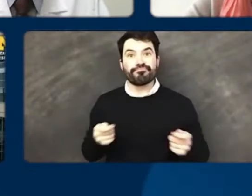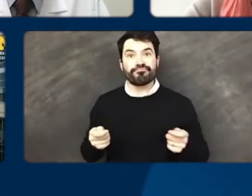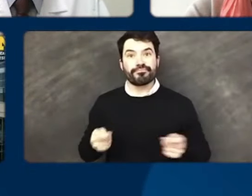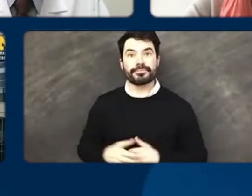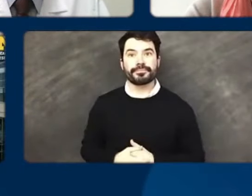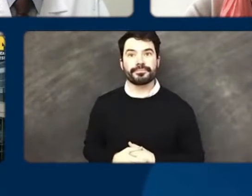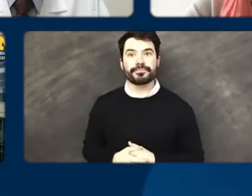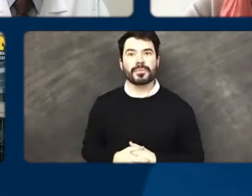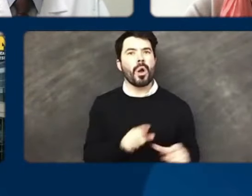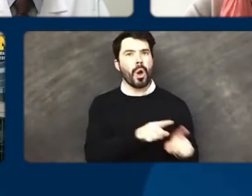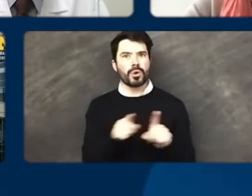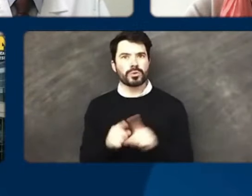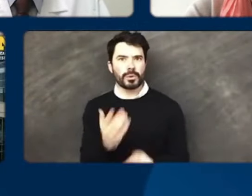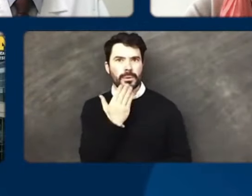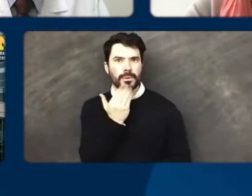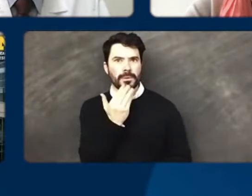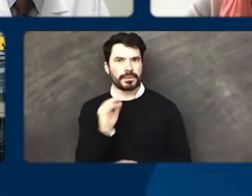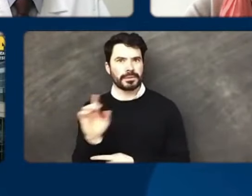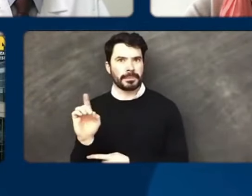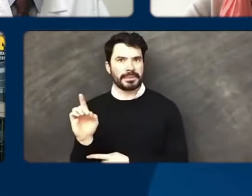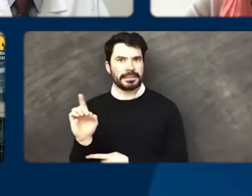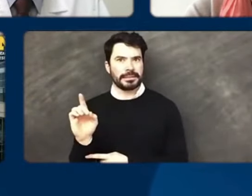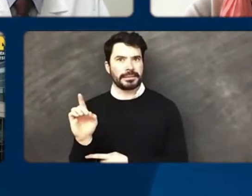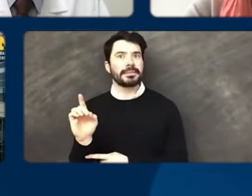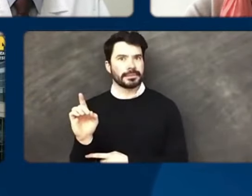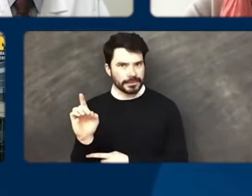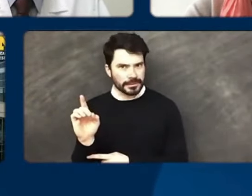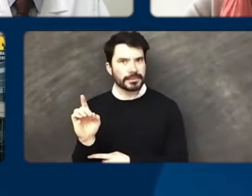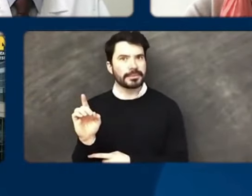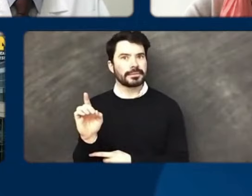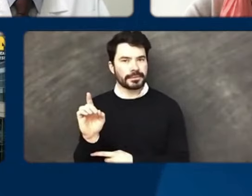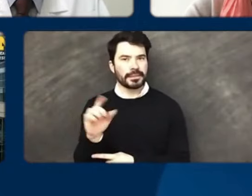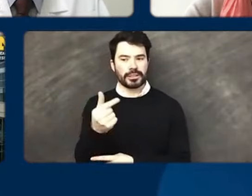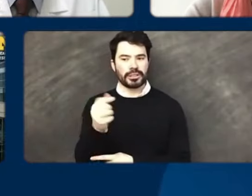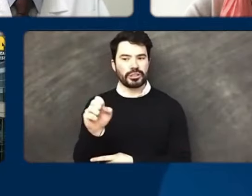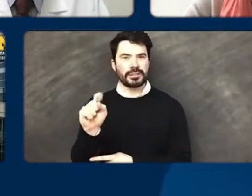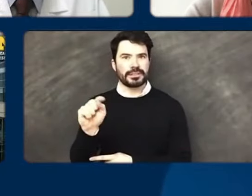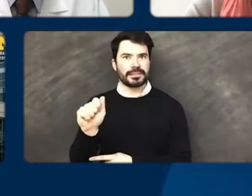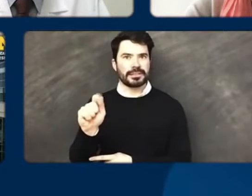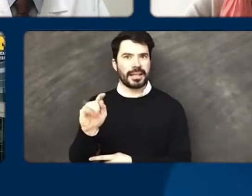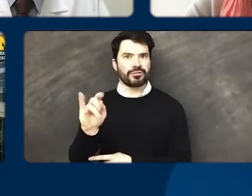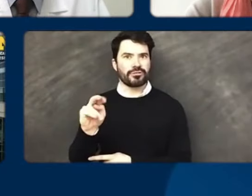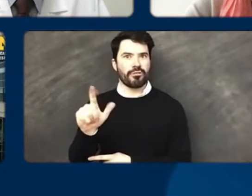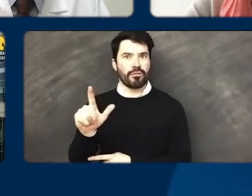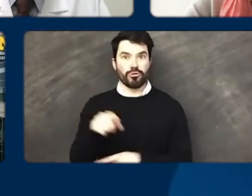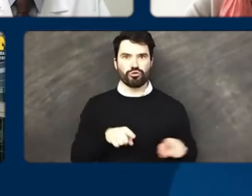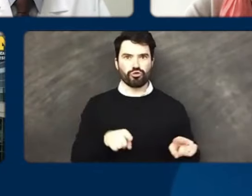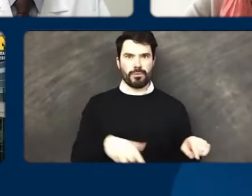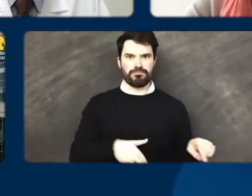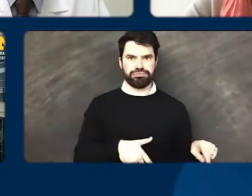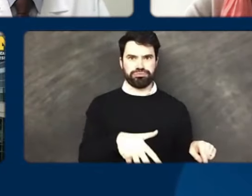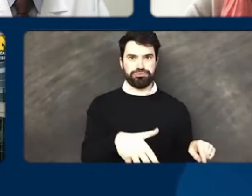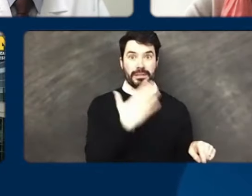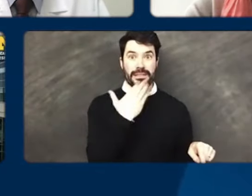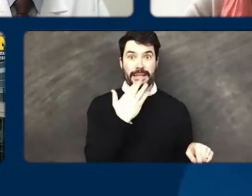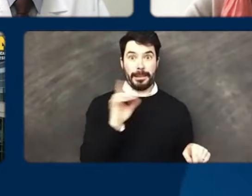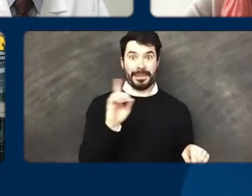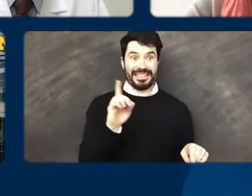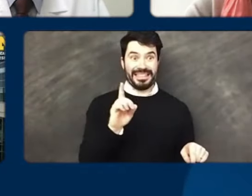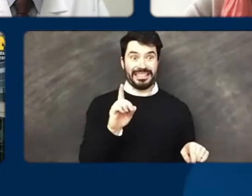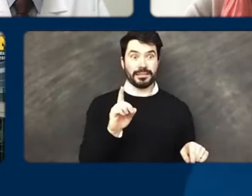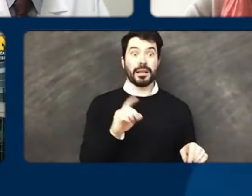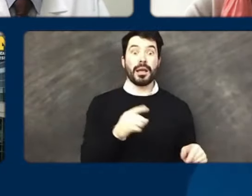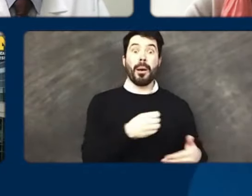gestational diabetes, right? That is also a marker that you may be more prone to developing diabetes later in your life when you're